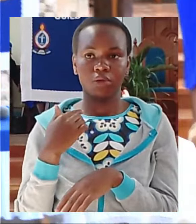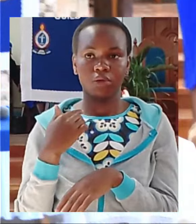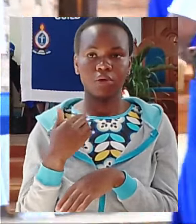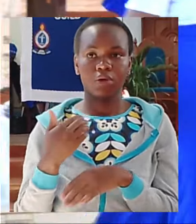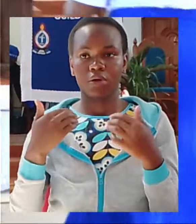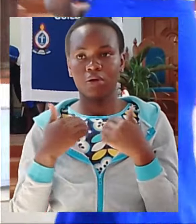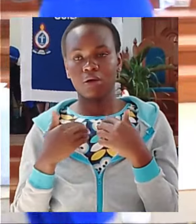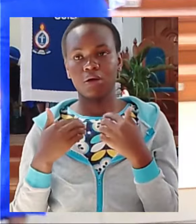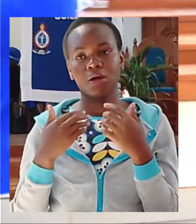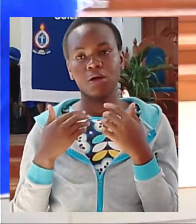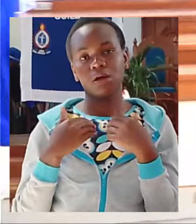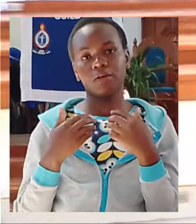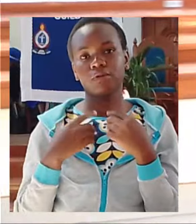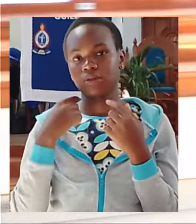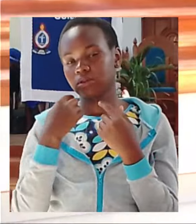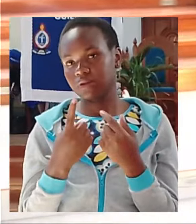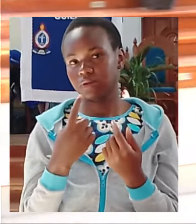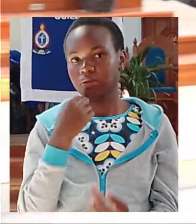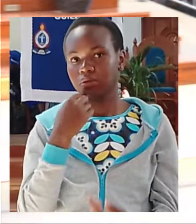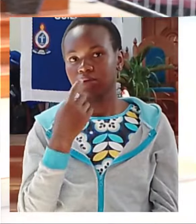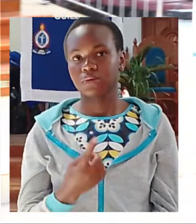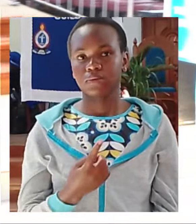sina cha kupendeza